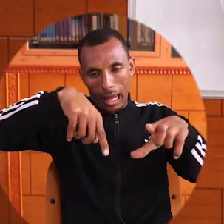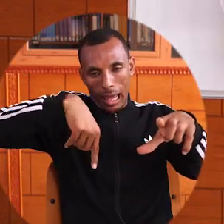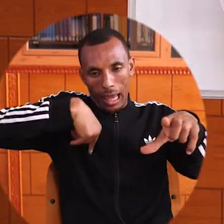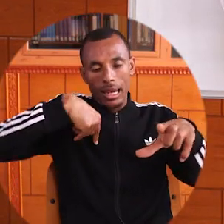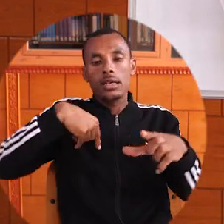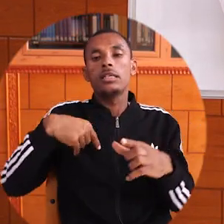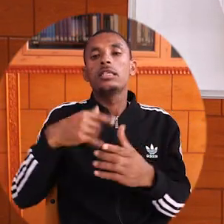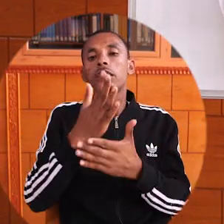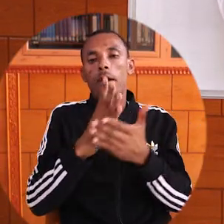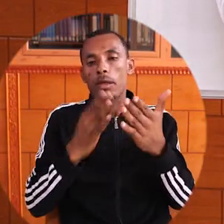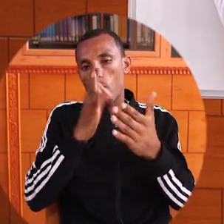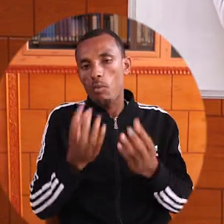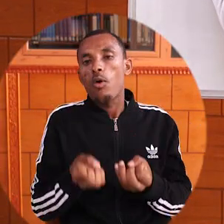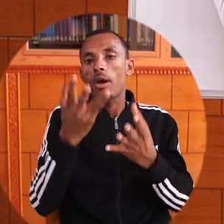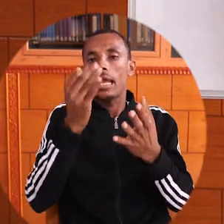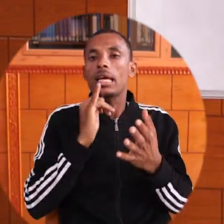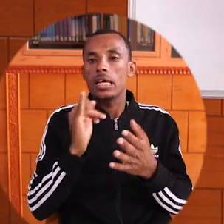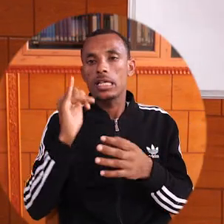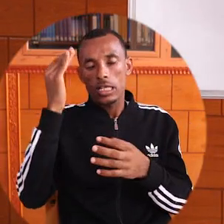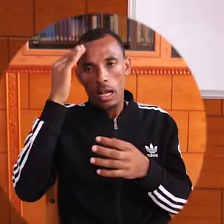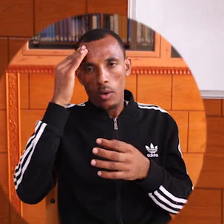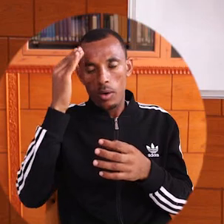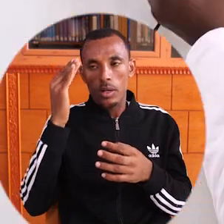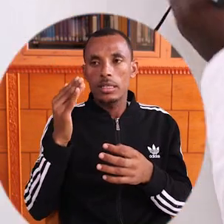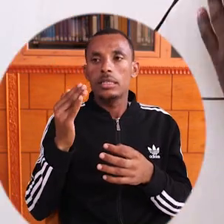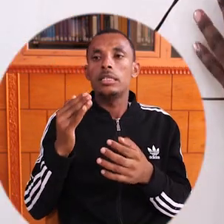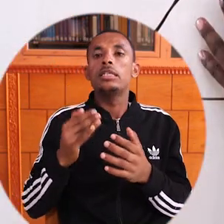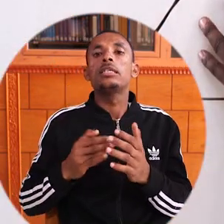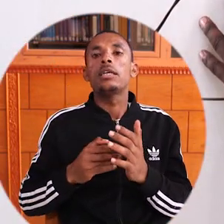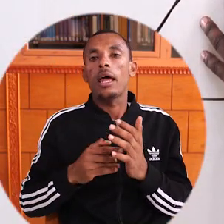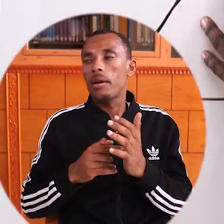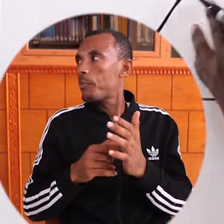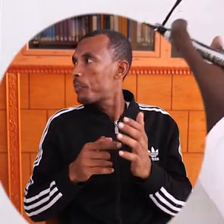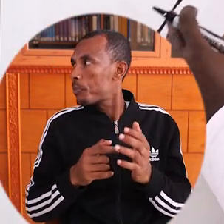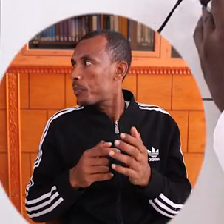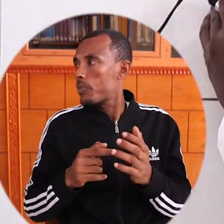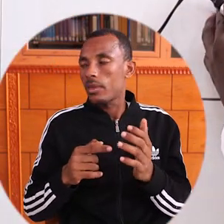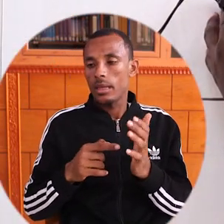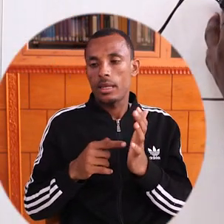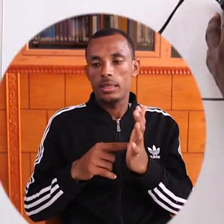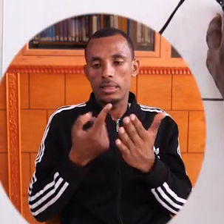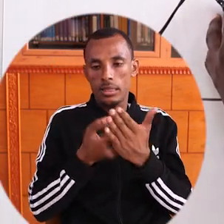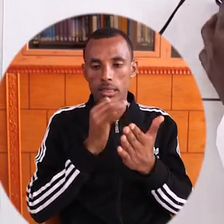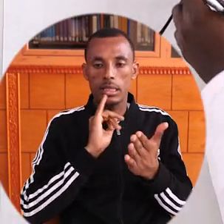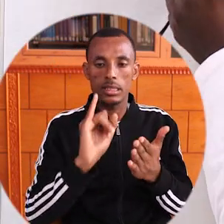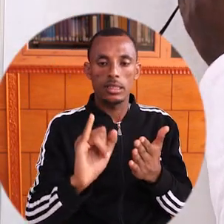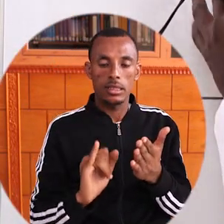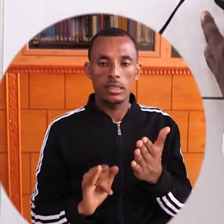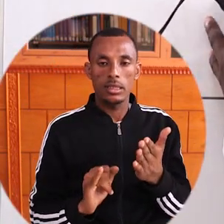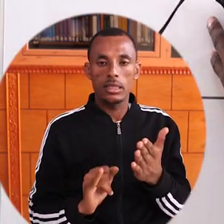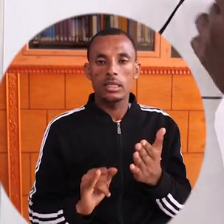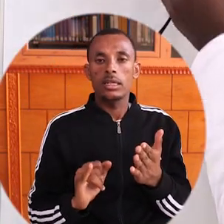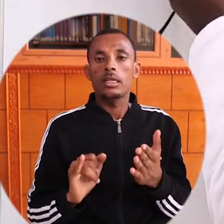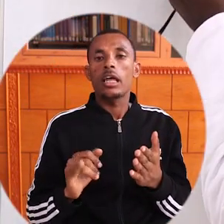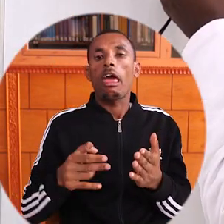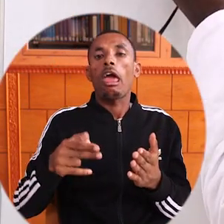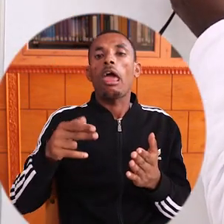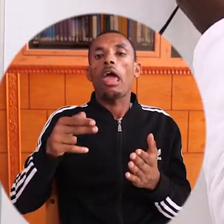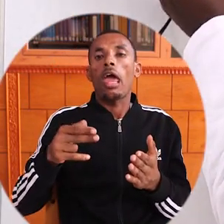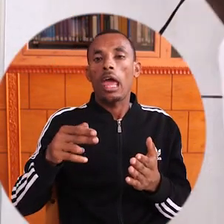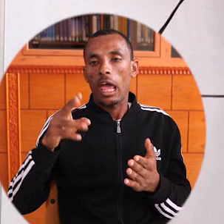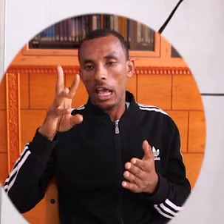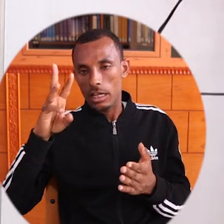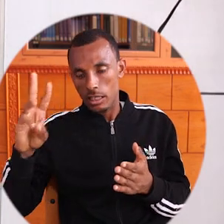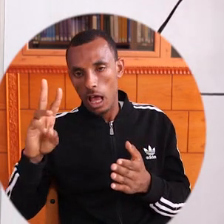a polygon is known as to be a side. This is, let this the this the hexagonal polygon is